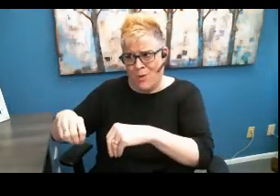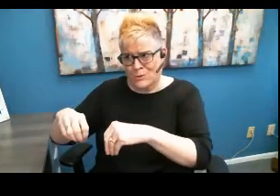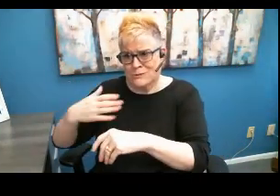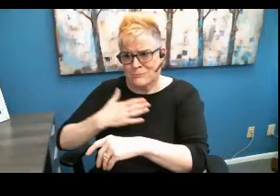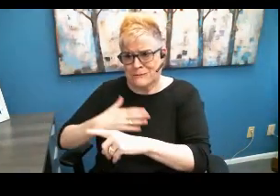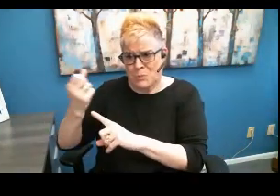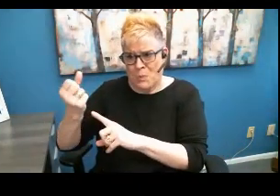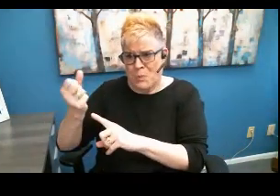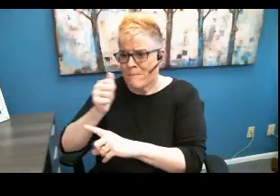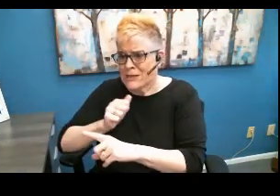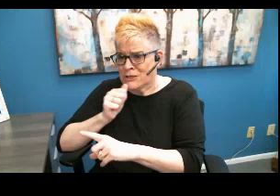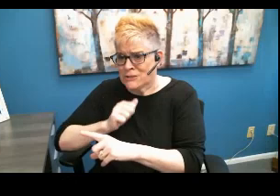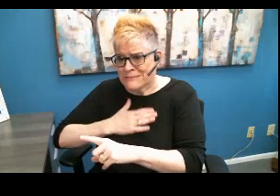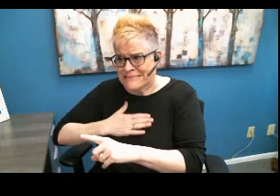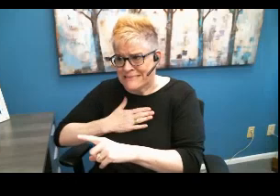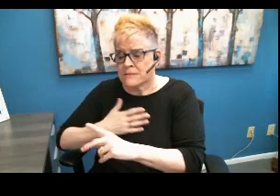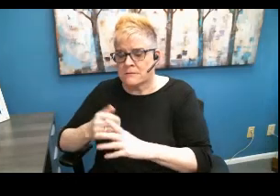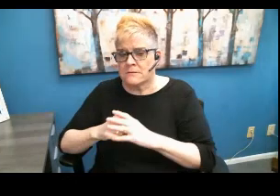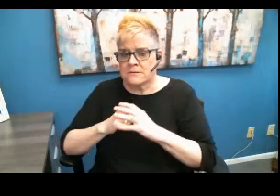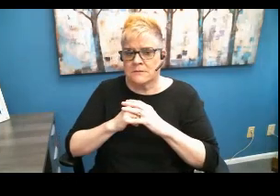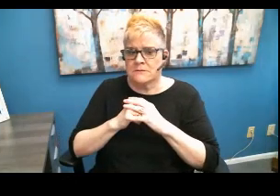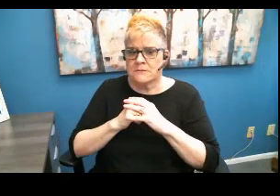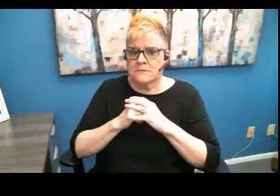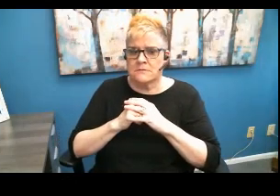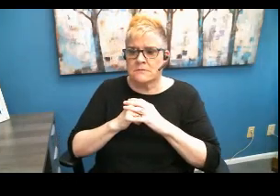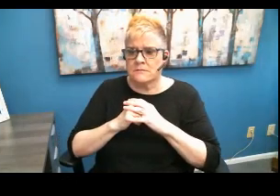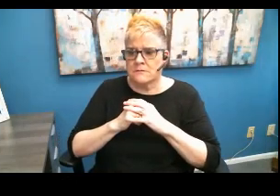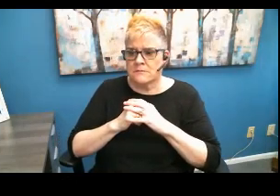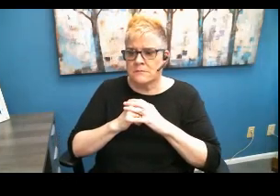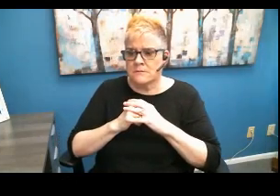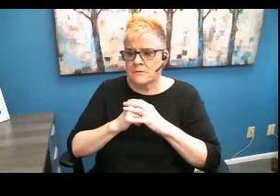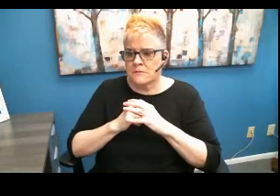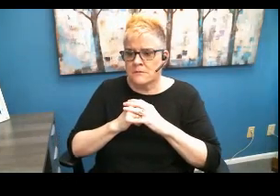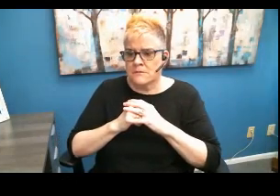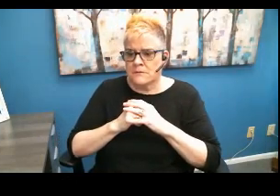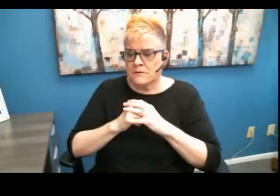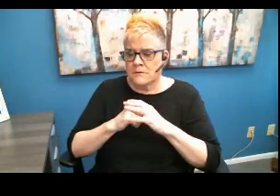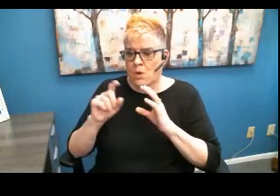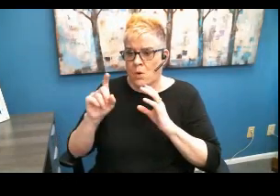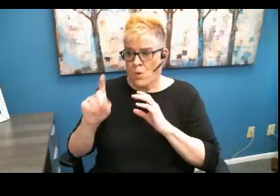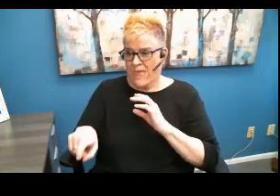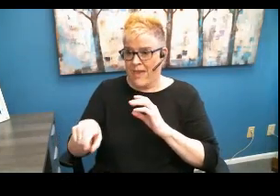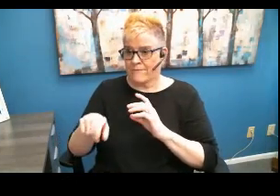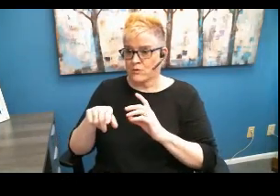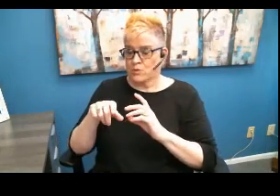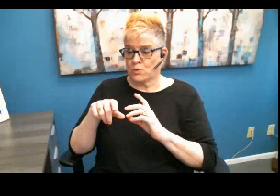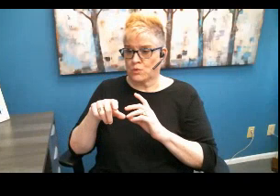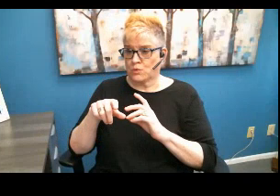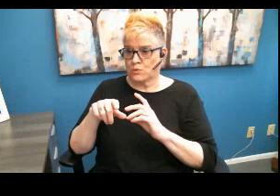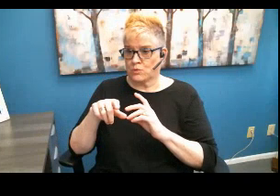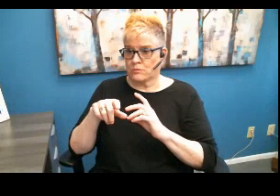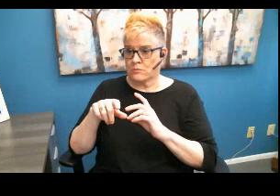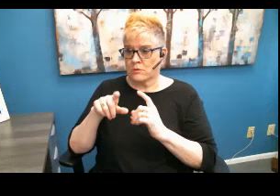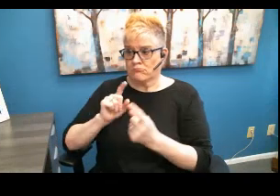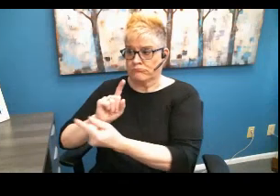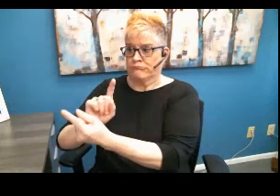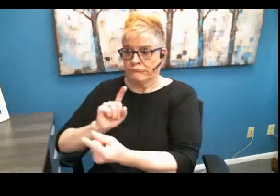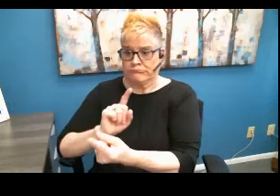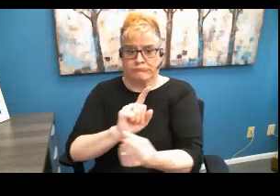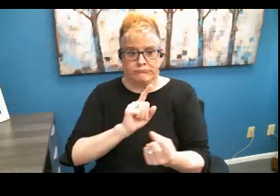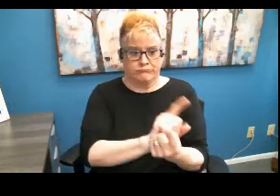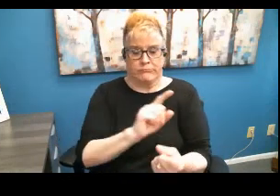those communication. But what we have to do is we have to go to each customer's meter set or